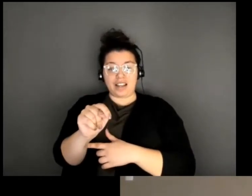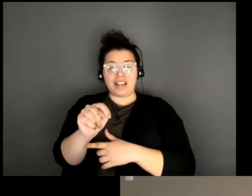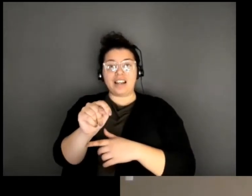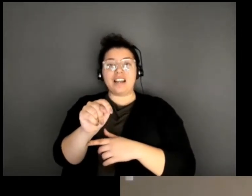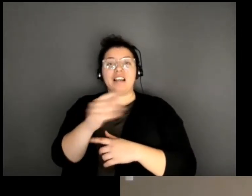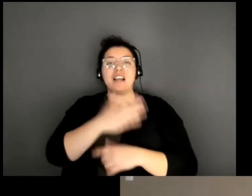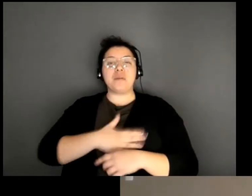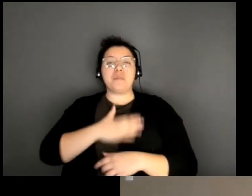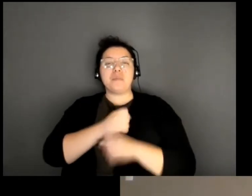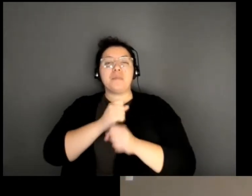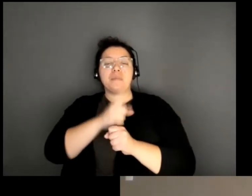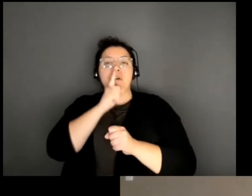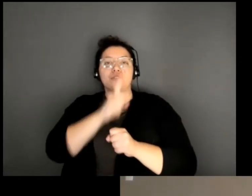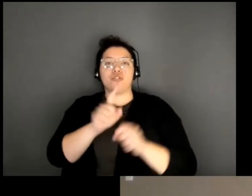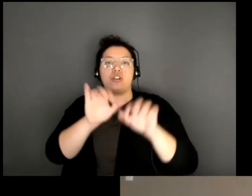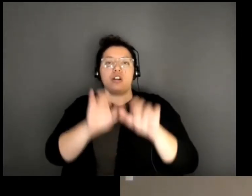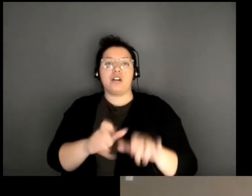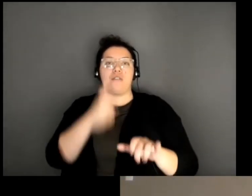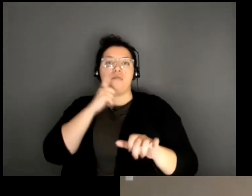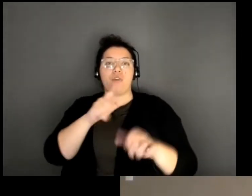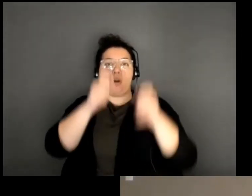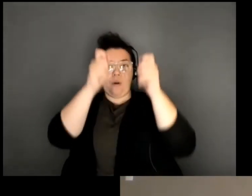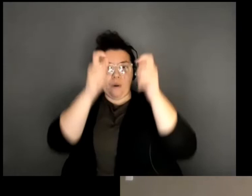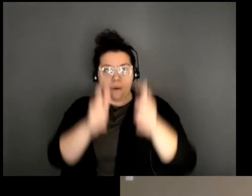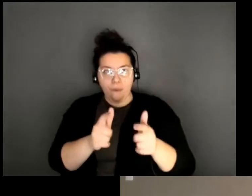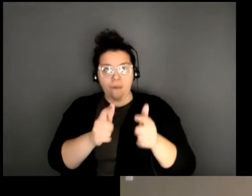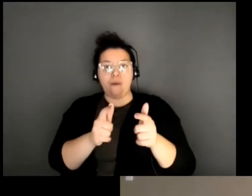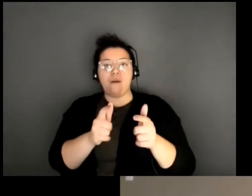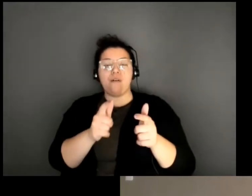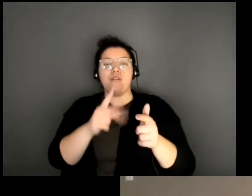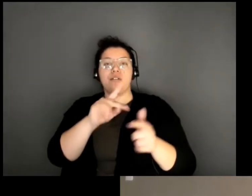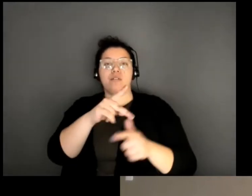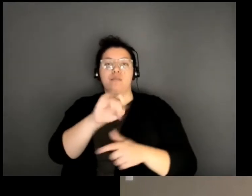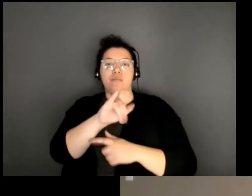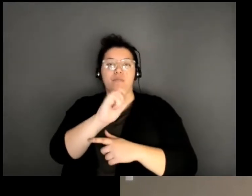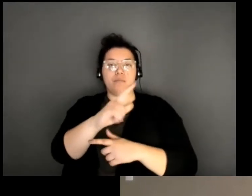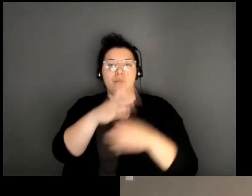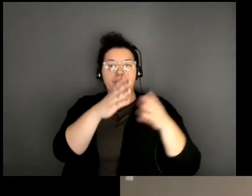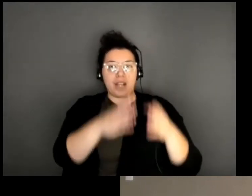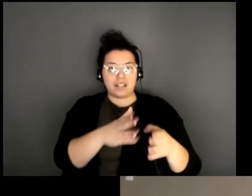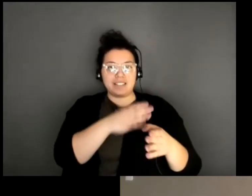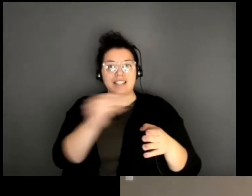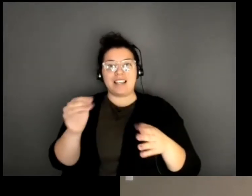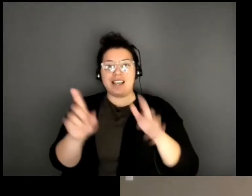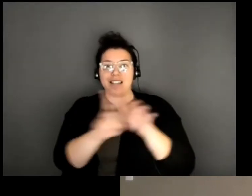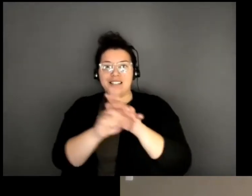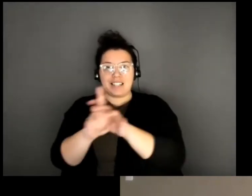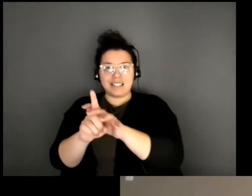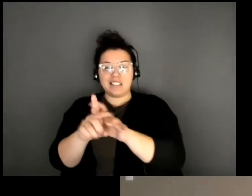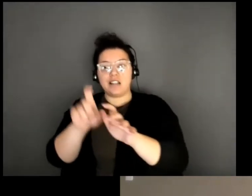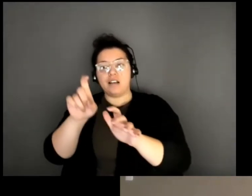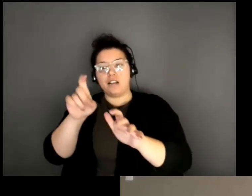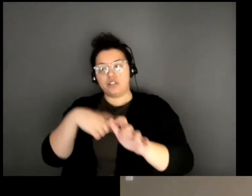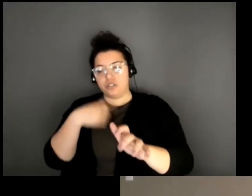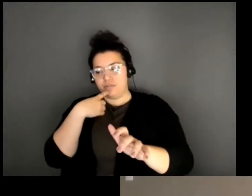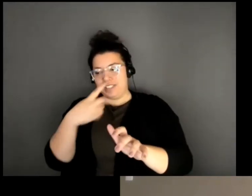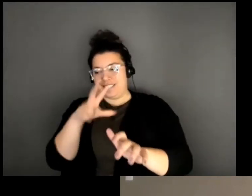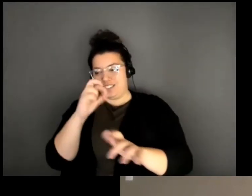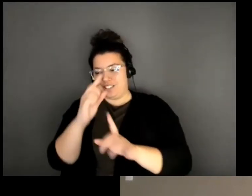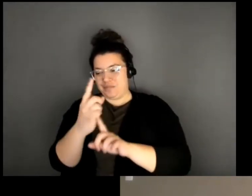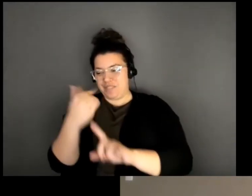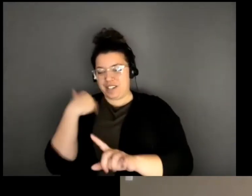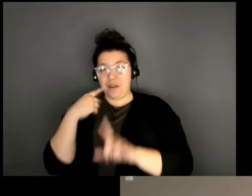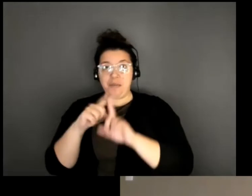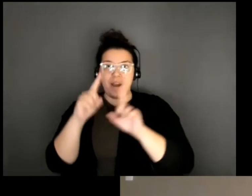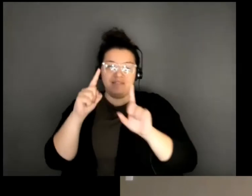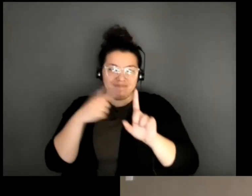and attendees, not just all panelists, so everybody can see what we're writing. So I should have mentioned that 30 minutes ago, but say it now.